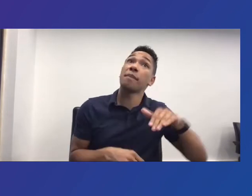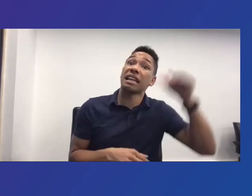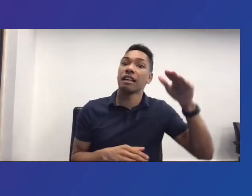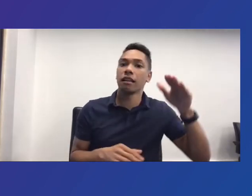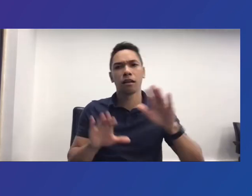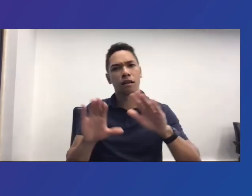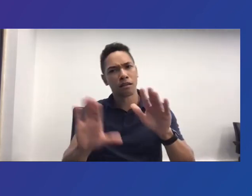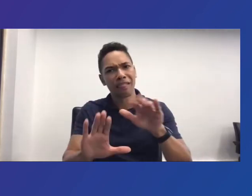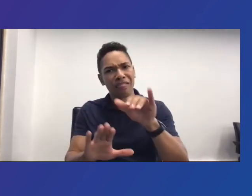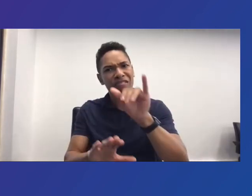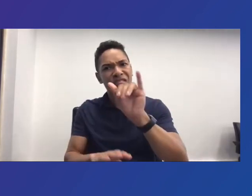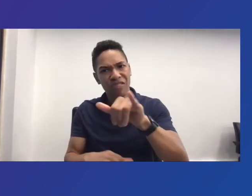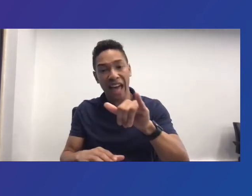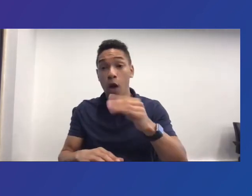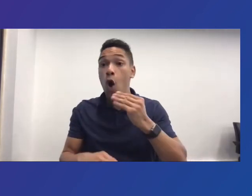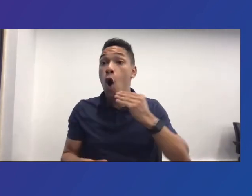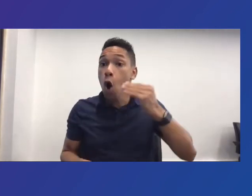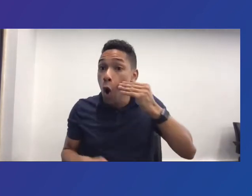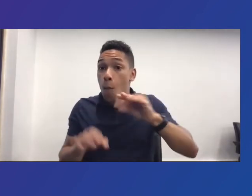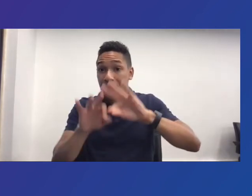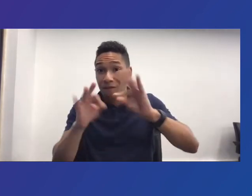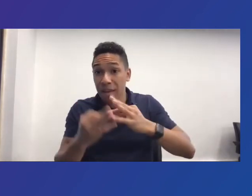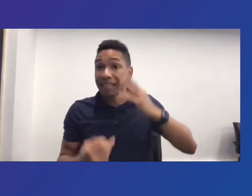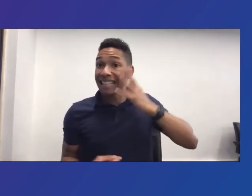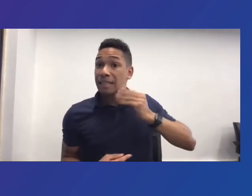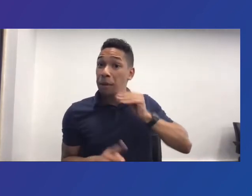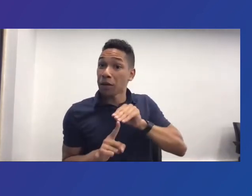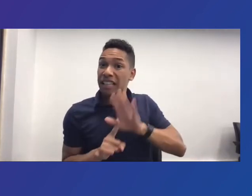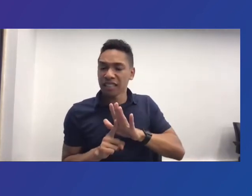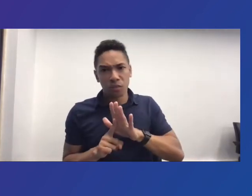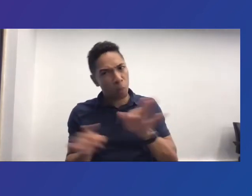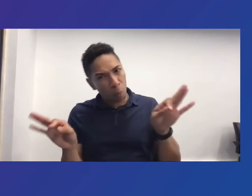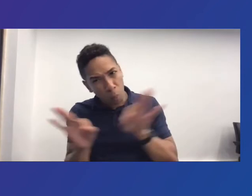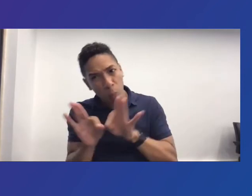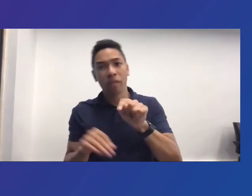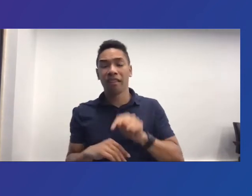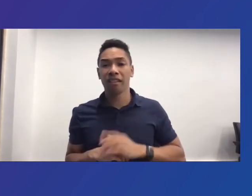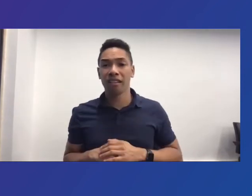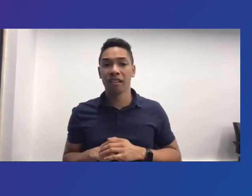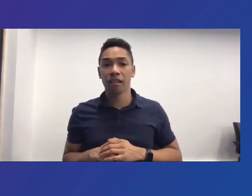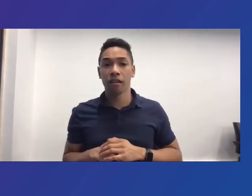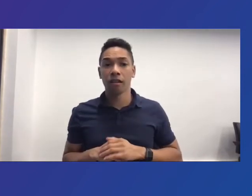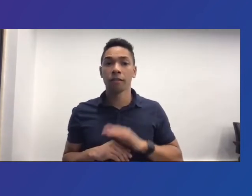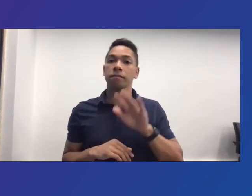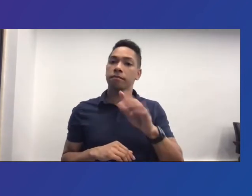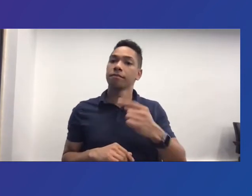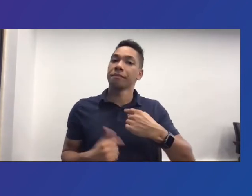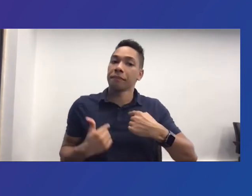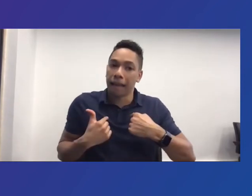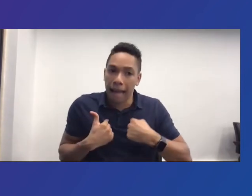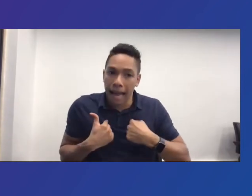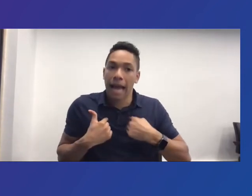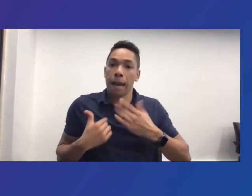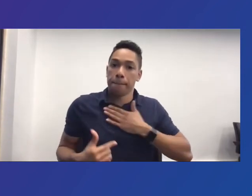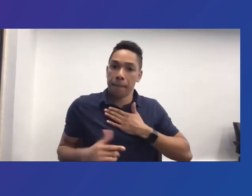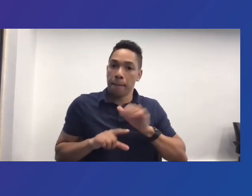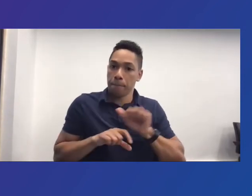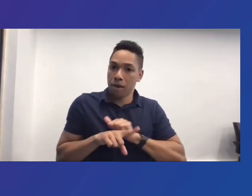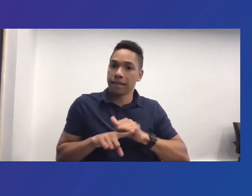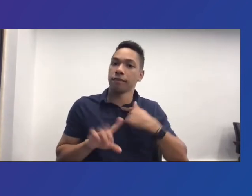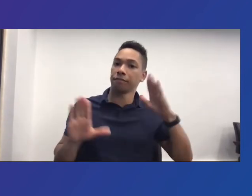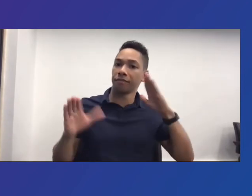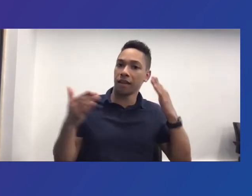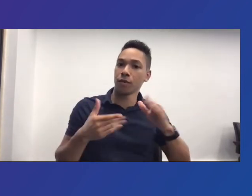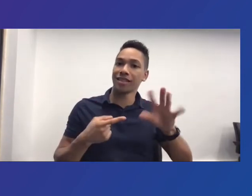people's experiences of movement, and then also highlighting, I make it a point to focus on dances of the African diaspora in my practice because